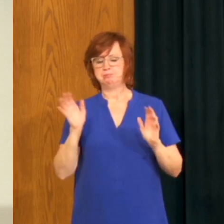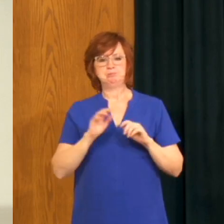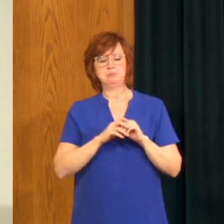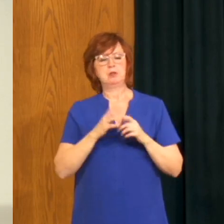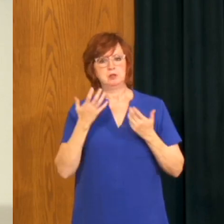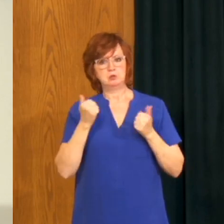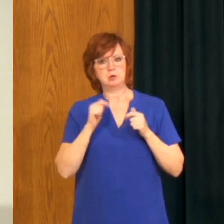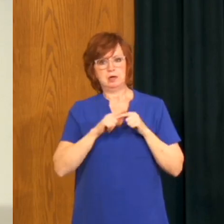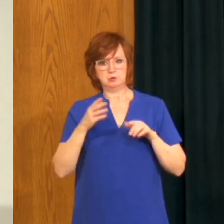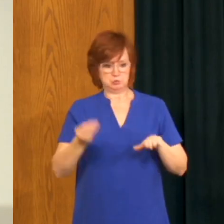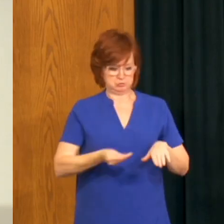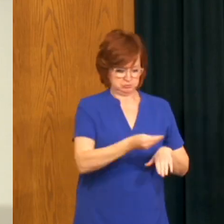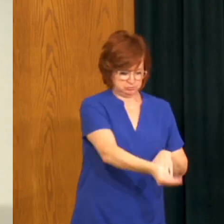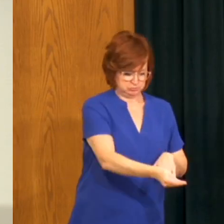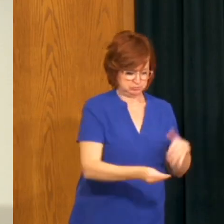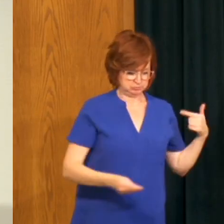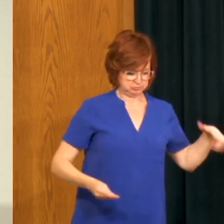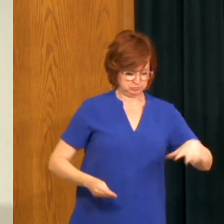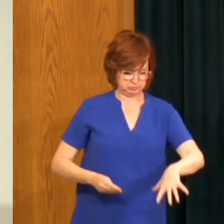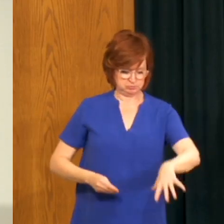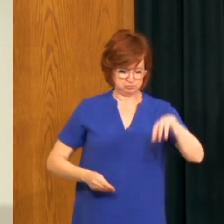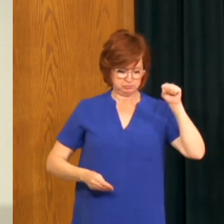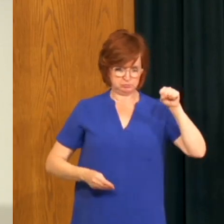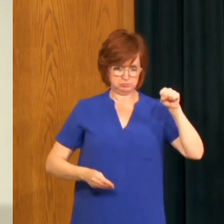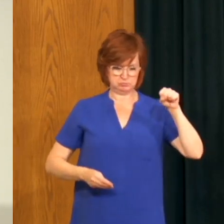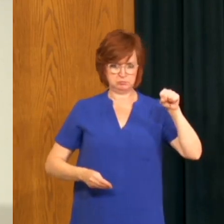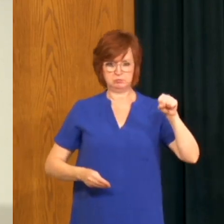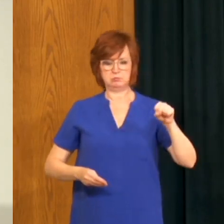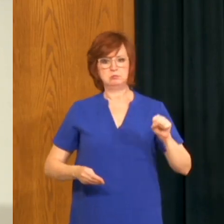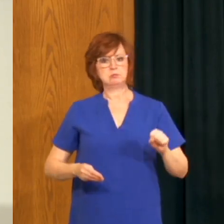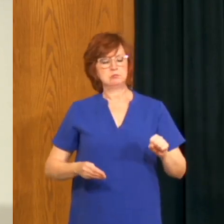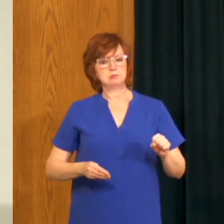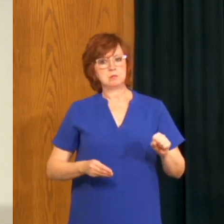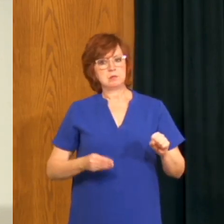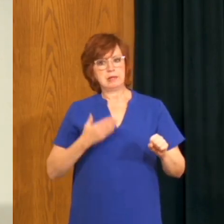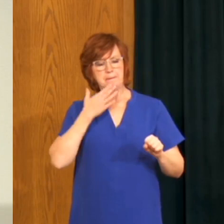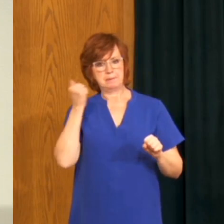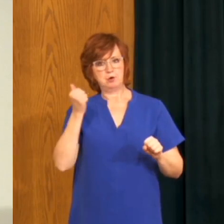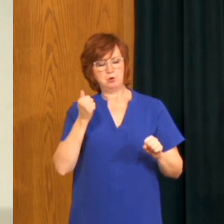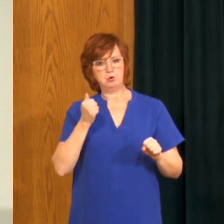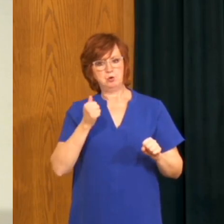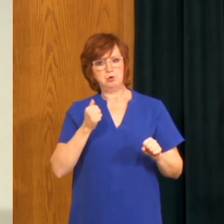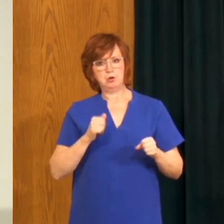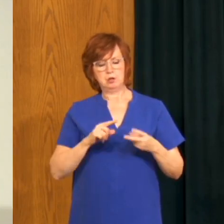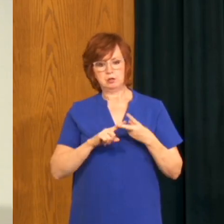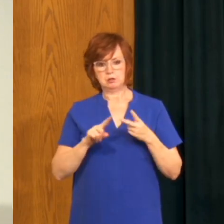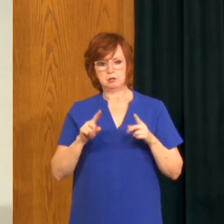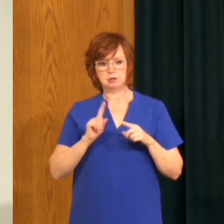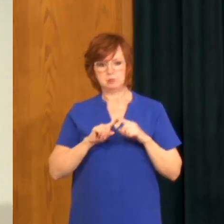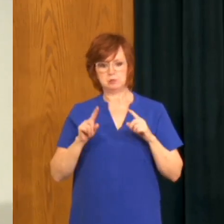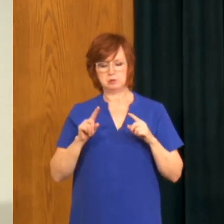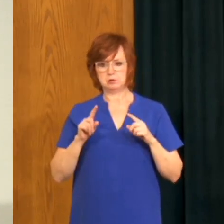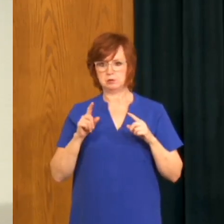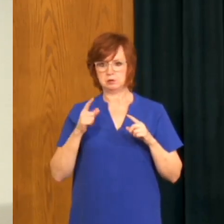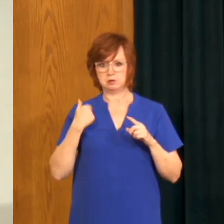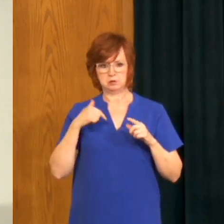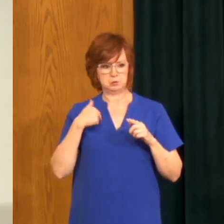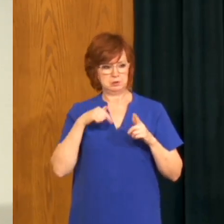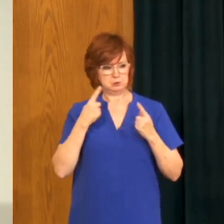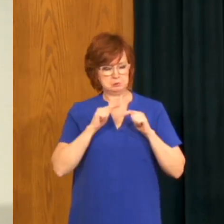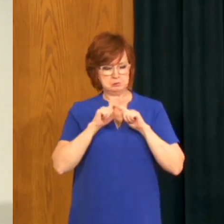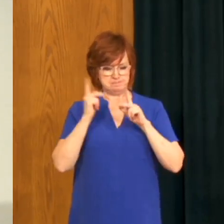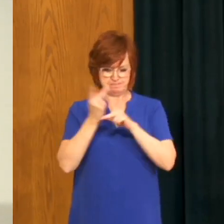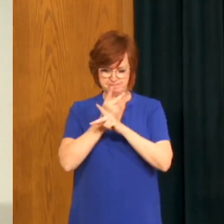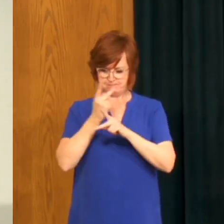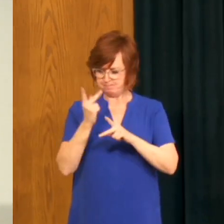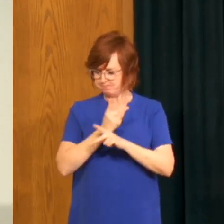or otherwise, is important for the time being. And as I mentioned earlier and in the slides, that going forwards, I think we